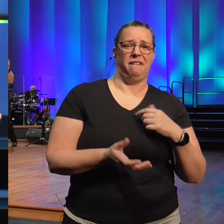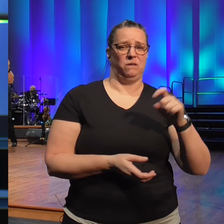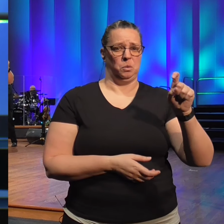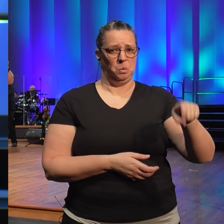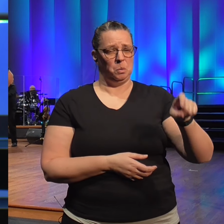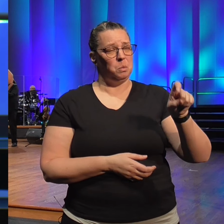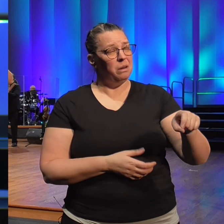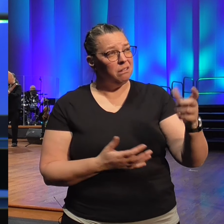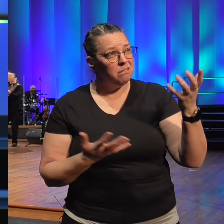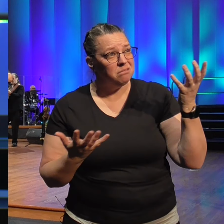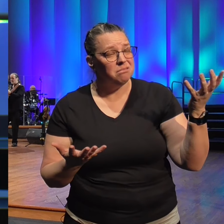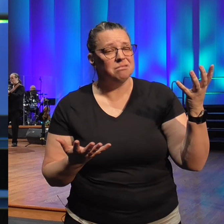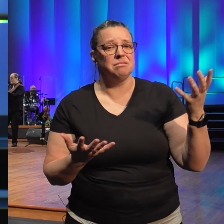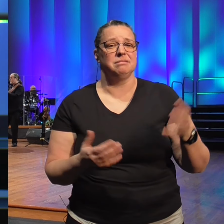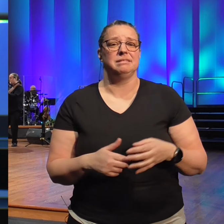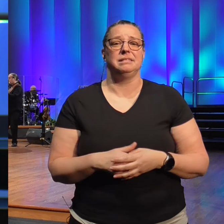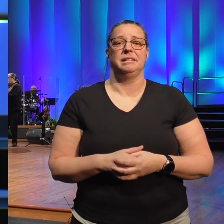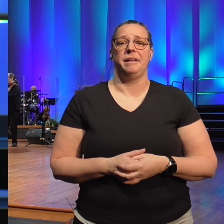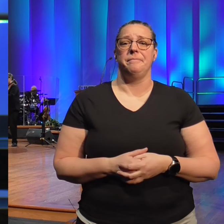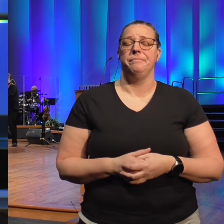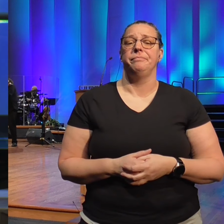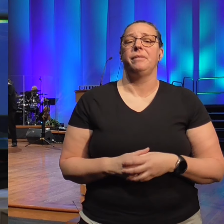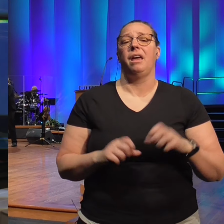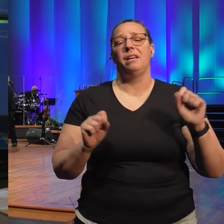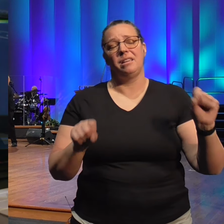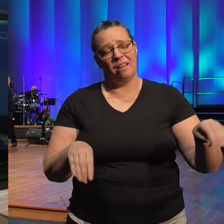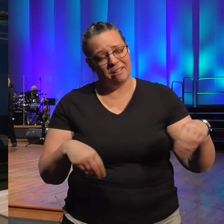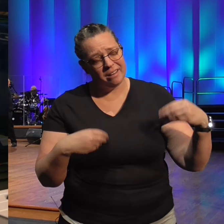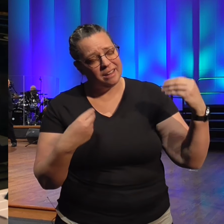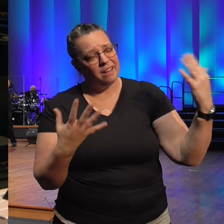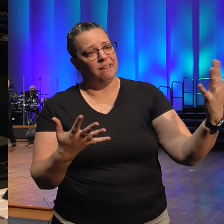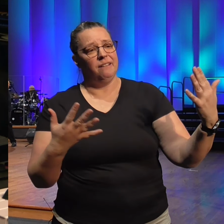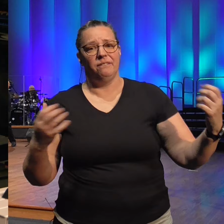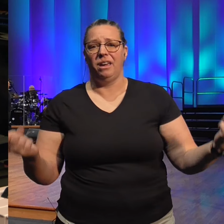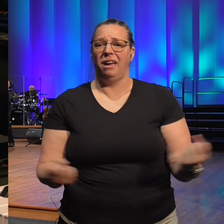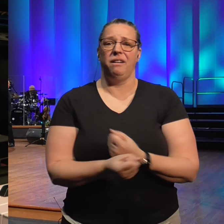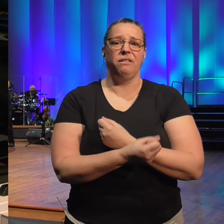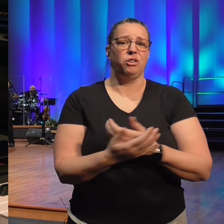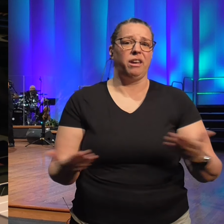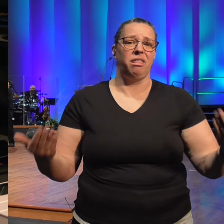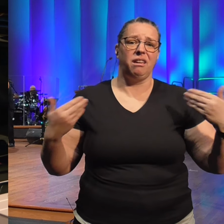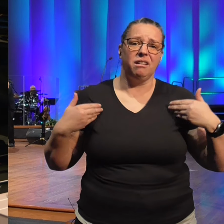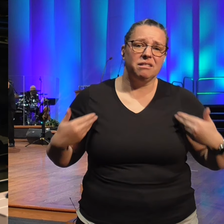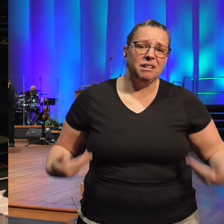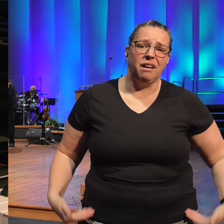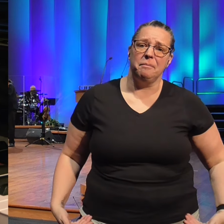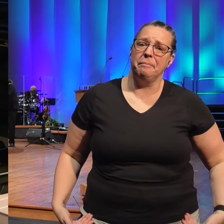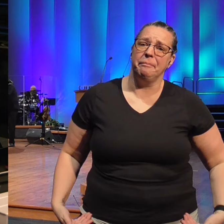need. Give you everything